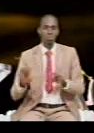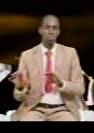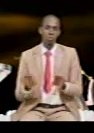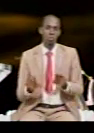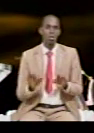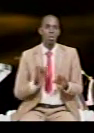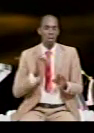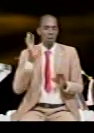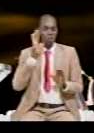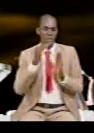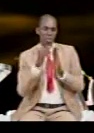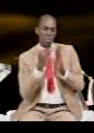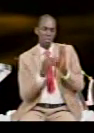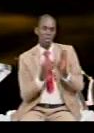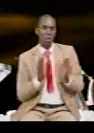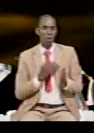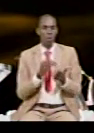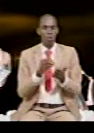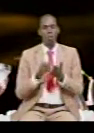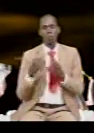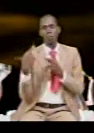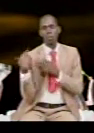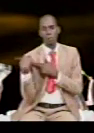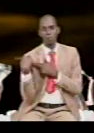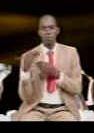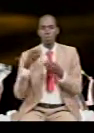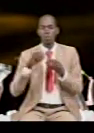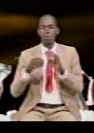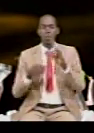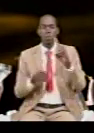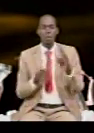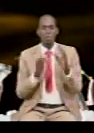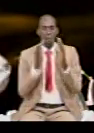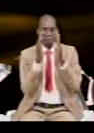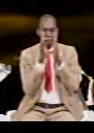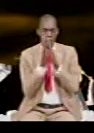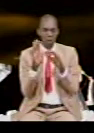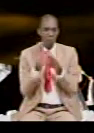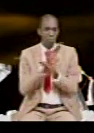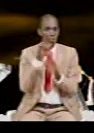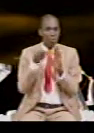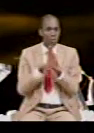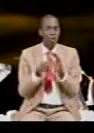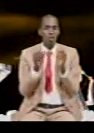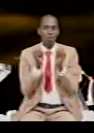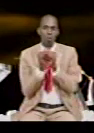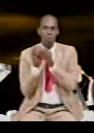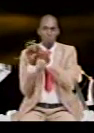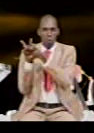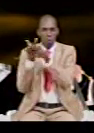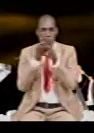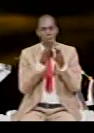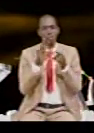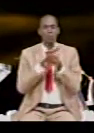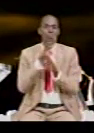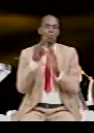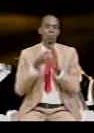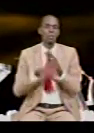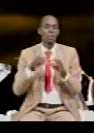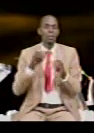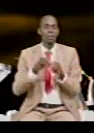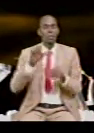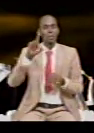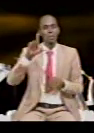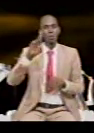them. Number one, prayerfulness with watchfulness. In Luke's Gospel chapter 22, Luke